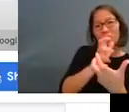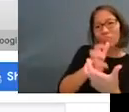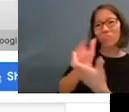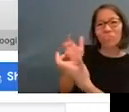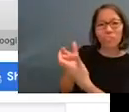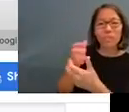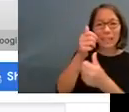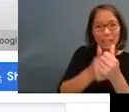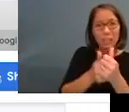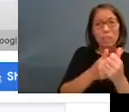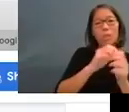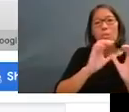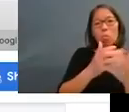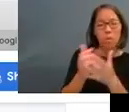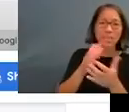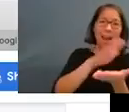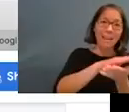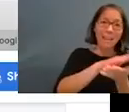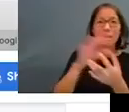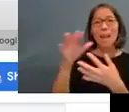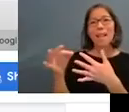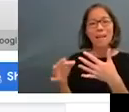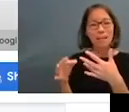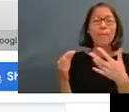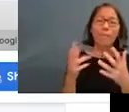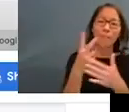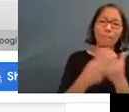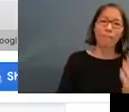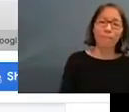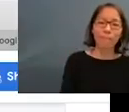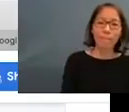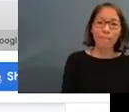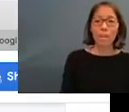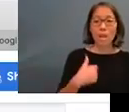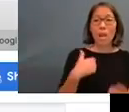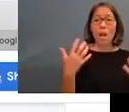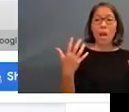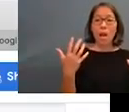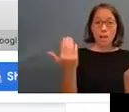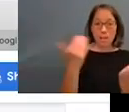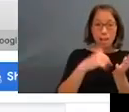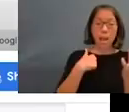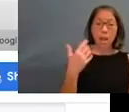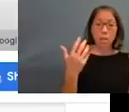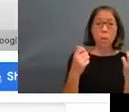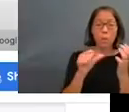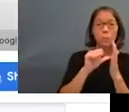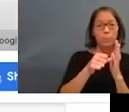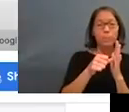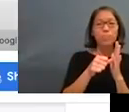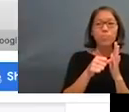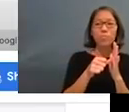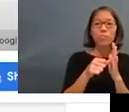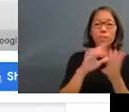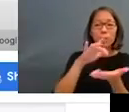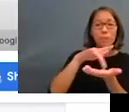of the courses, academic and elective. I do want to again highlight that at the